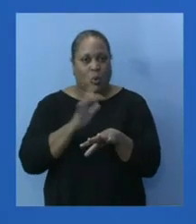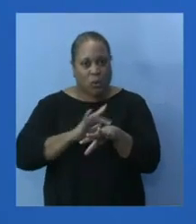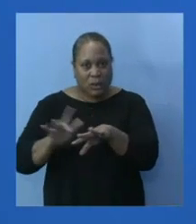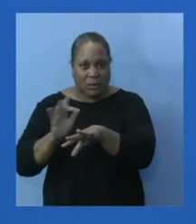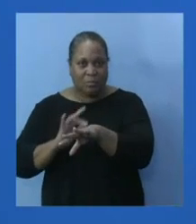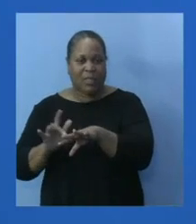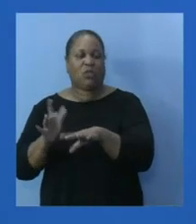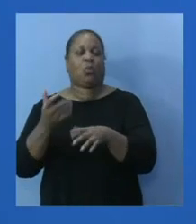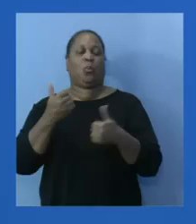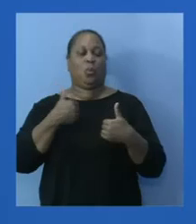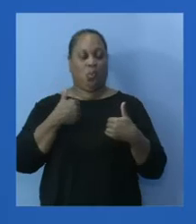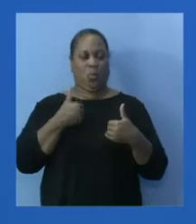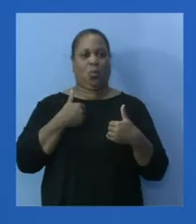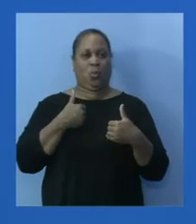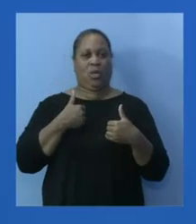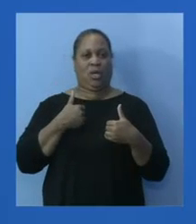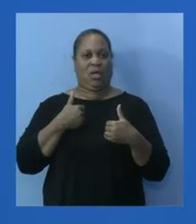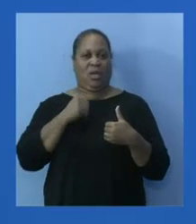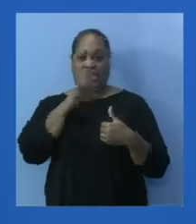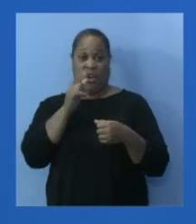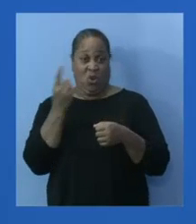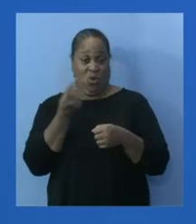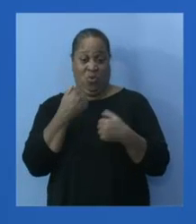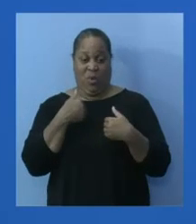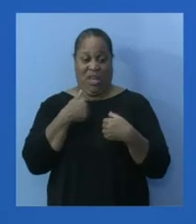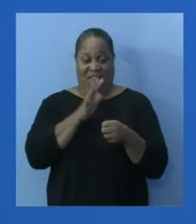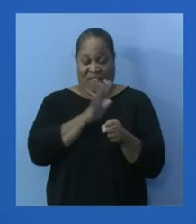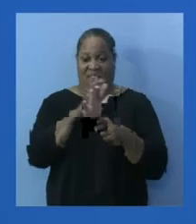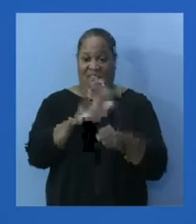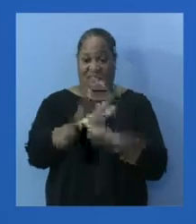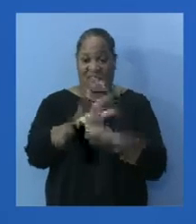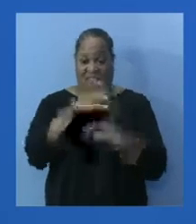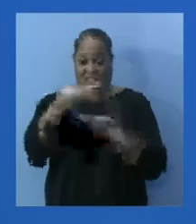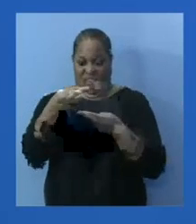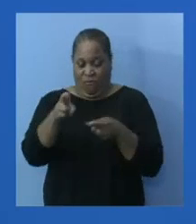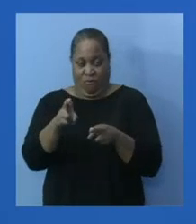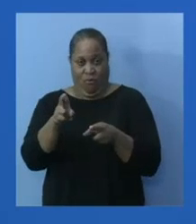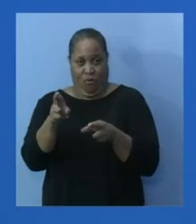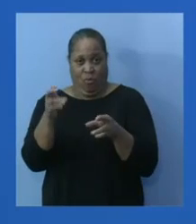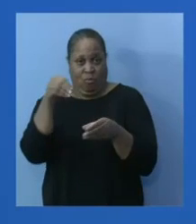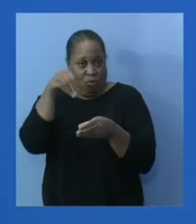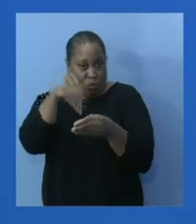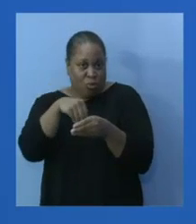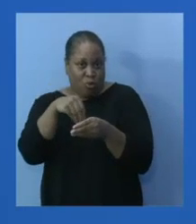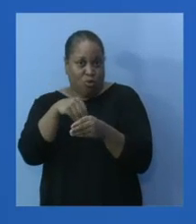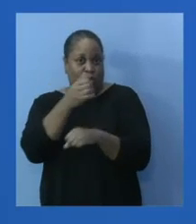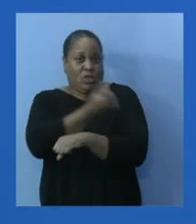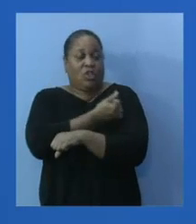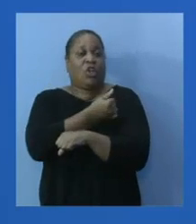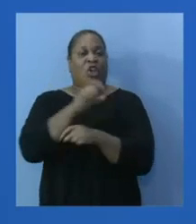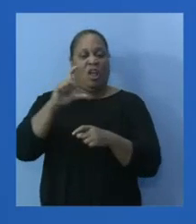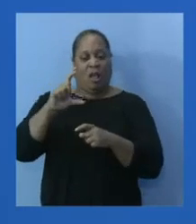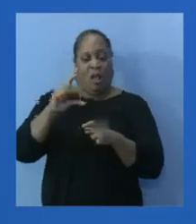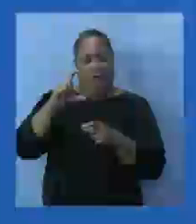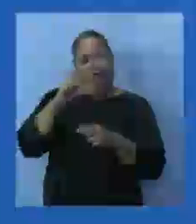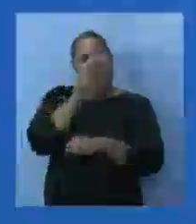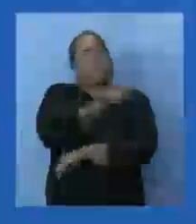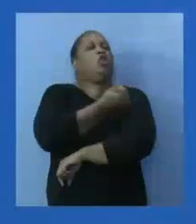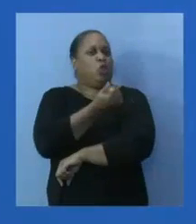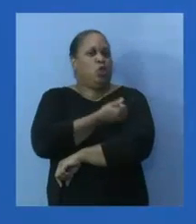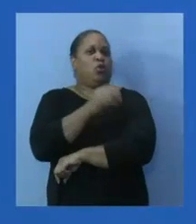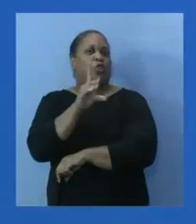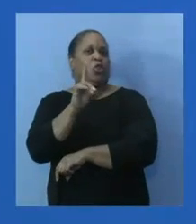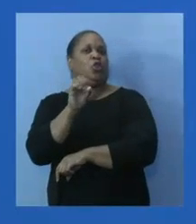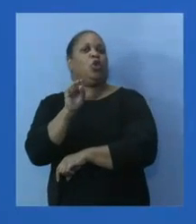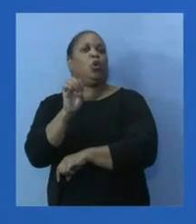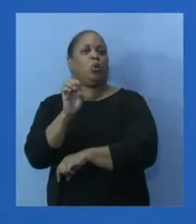fact, not only do we have sufficient to store what we have and the anticipated doses that were coming next week, but we also,